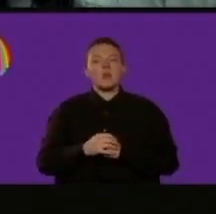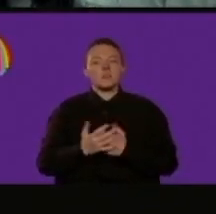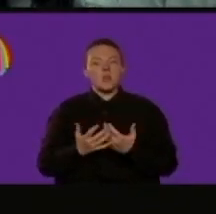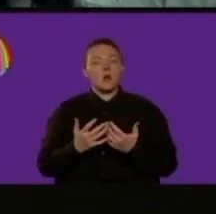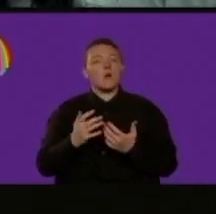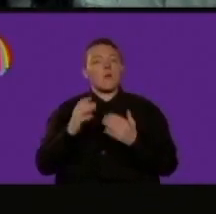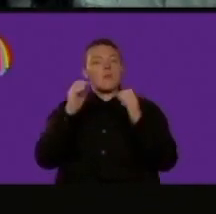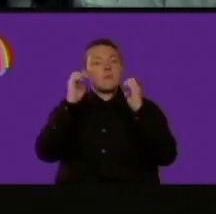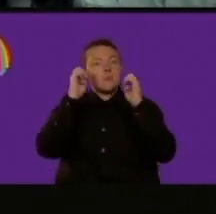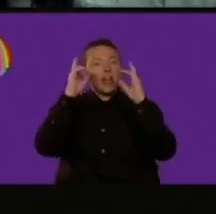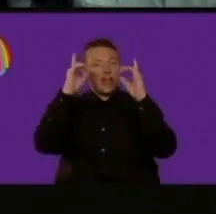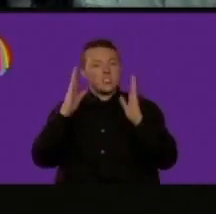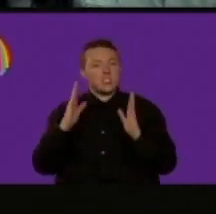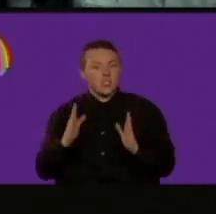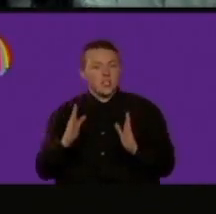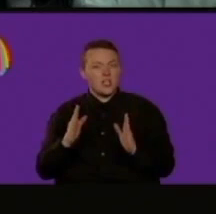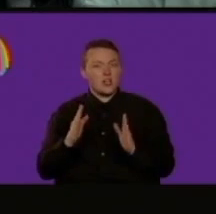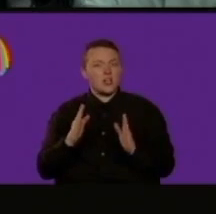para